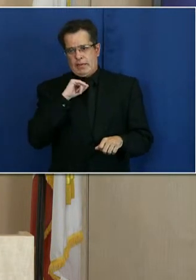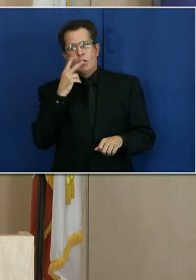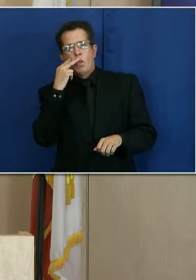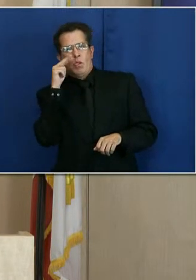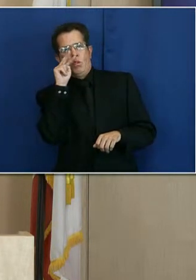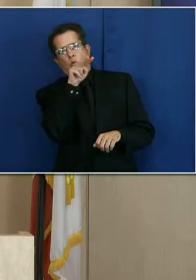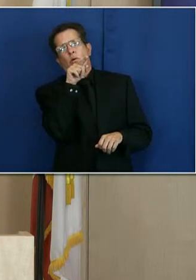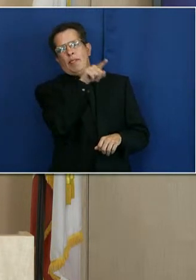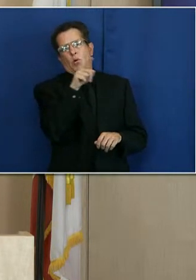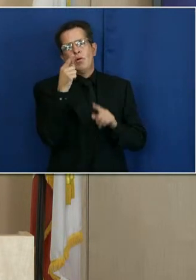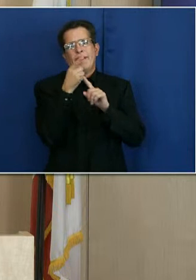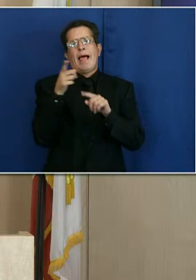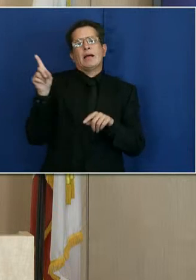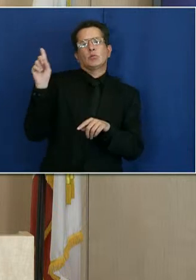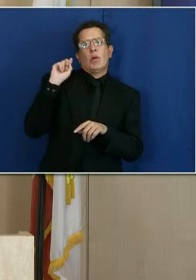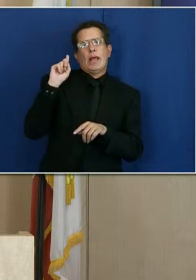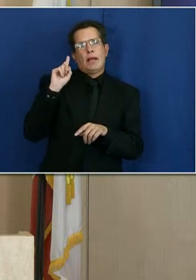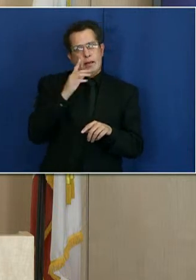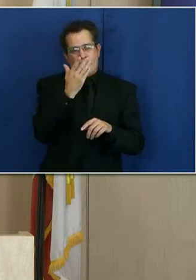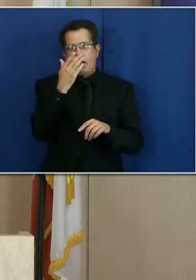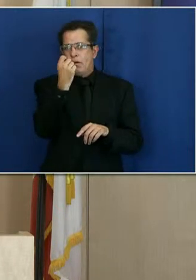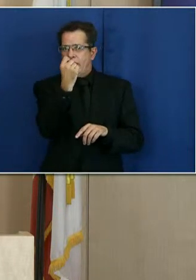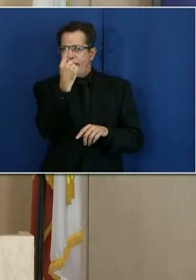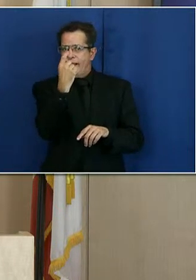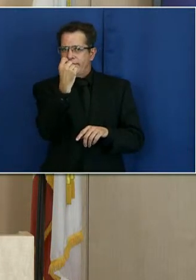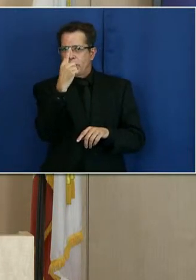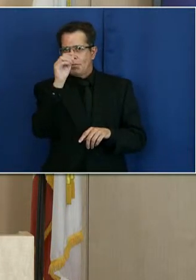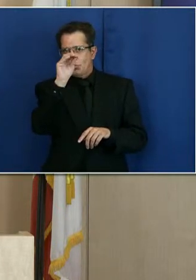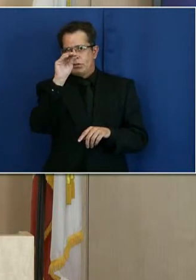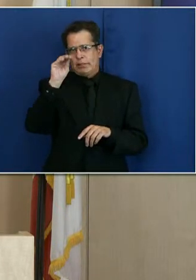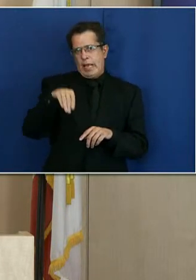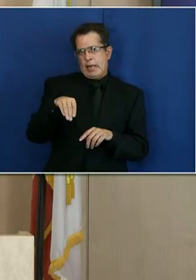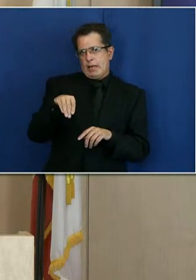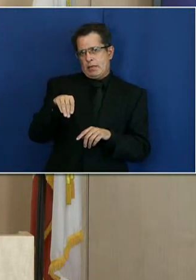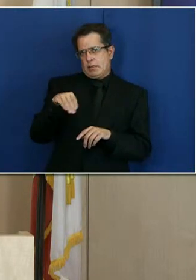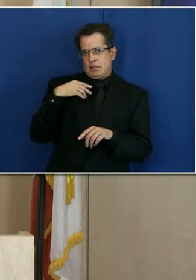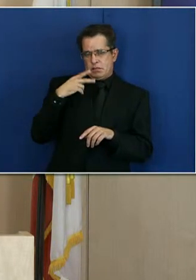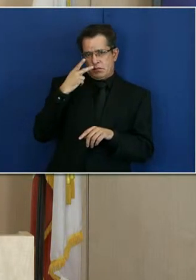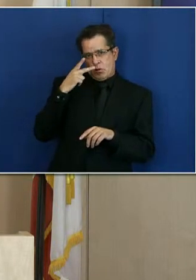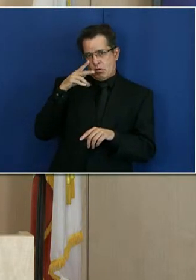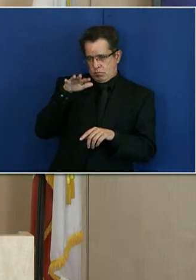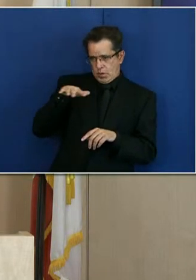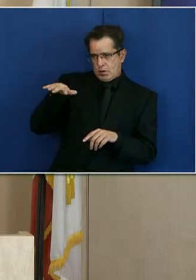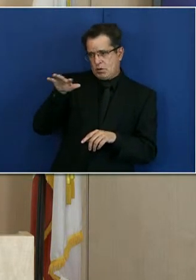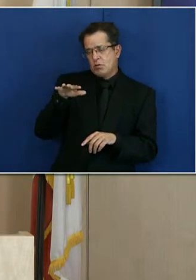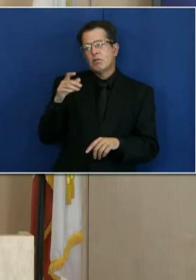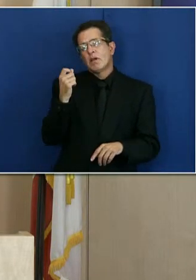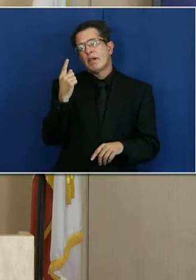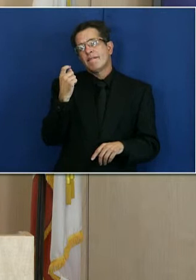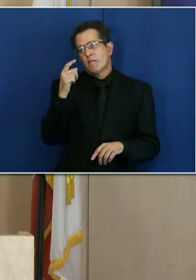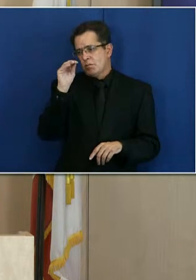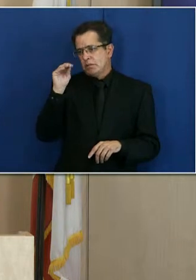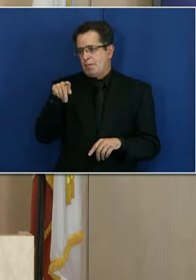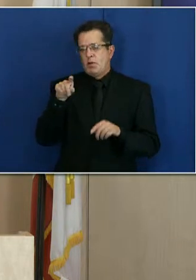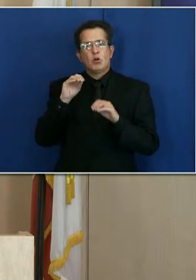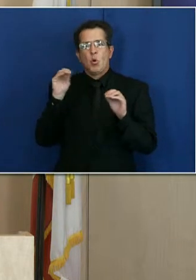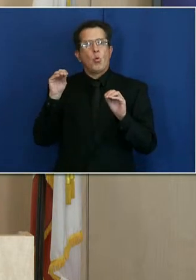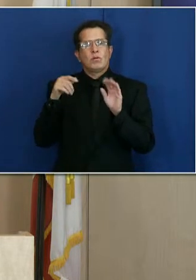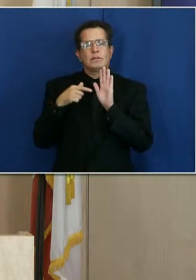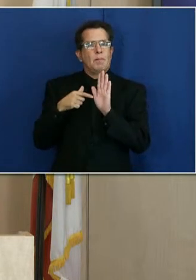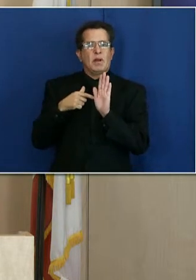last week, and about 11% of the students were individuals who reported no